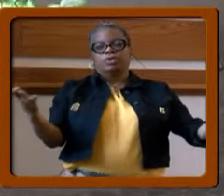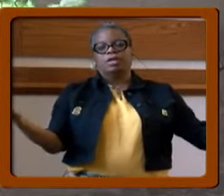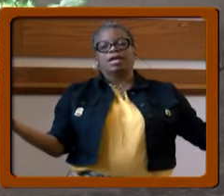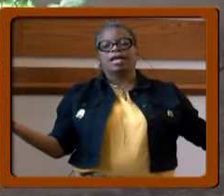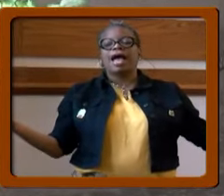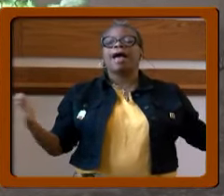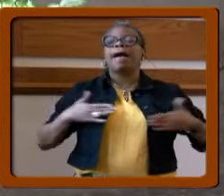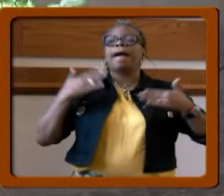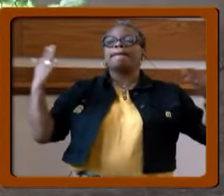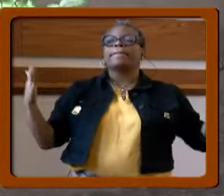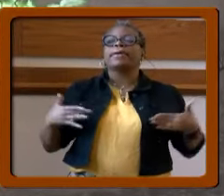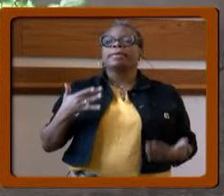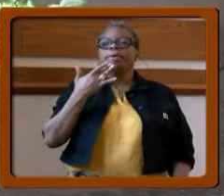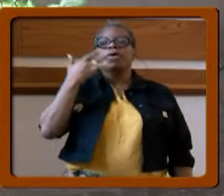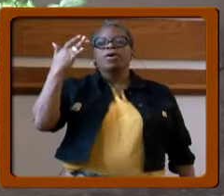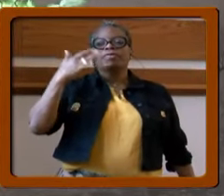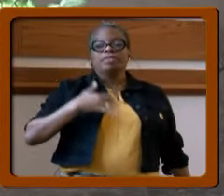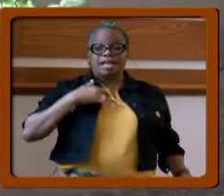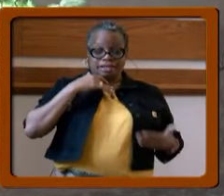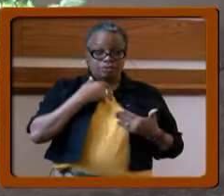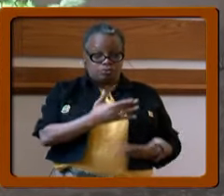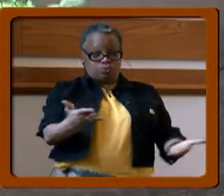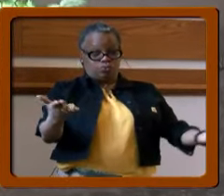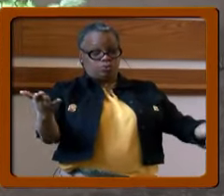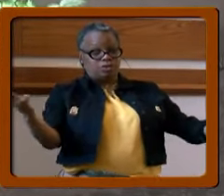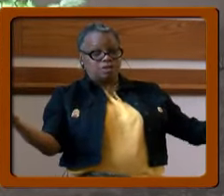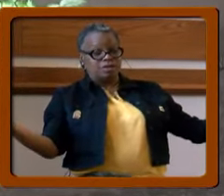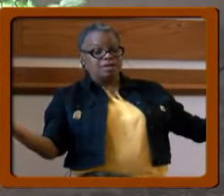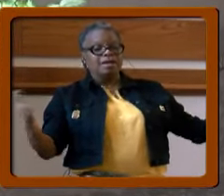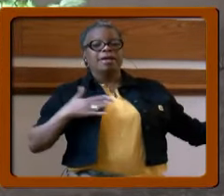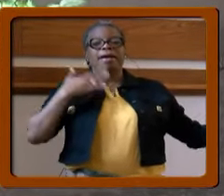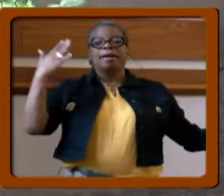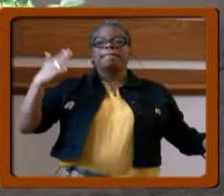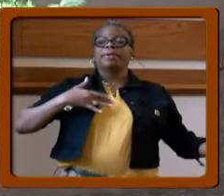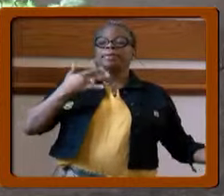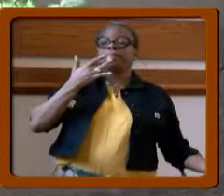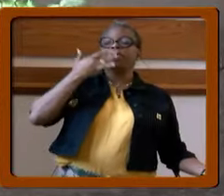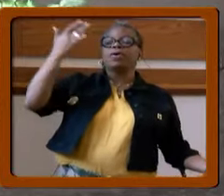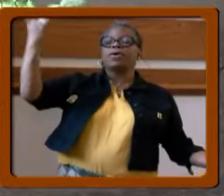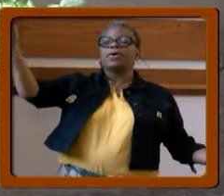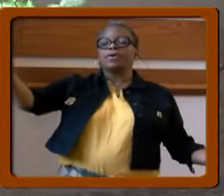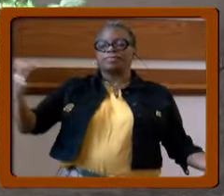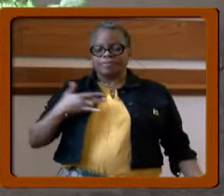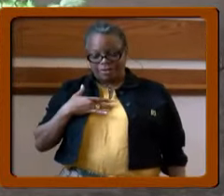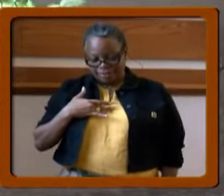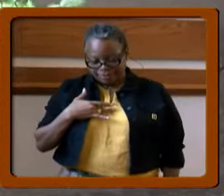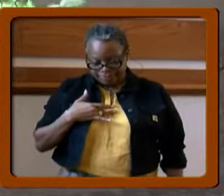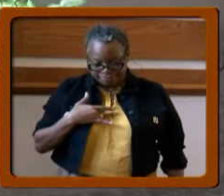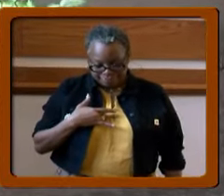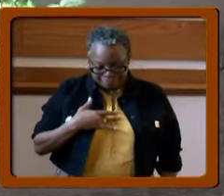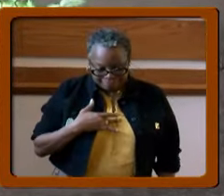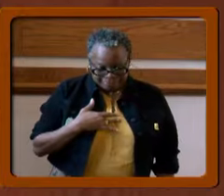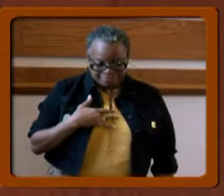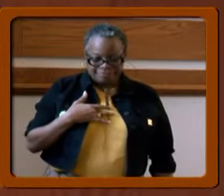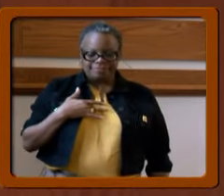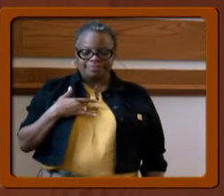to ya. Happy birthday to ya. Happy